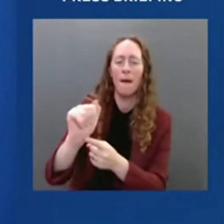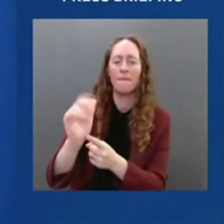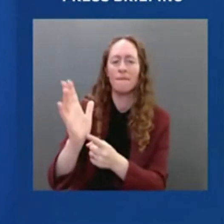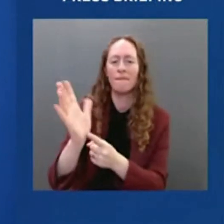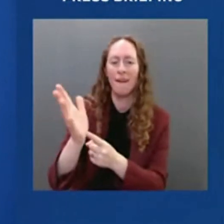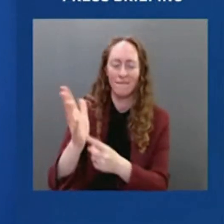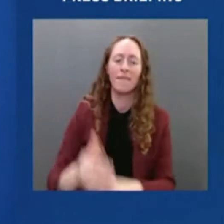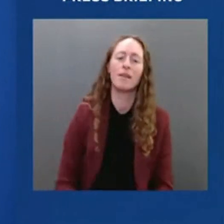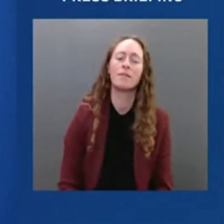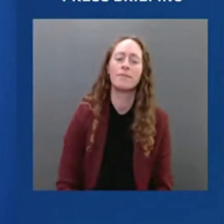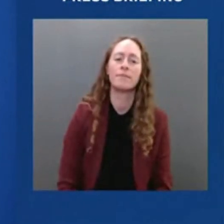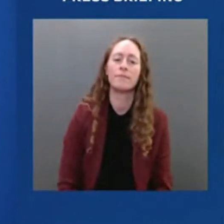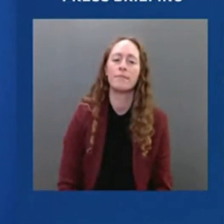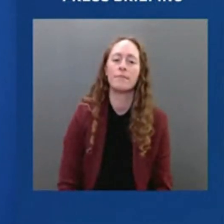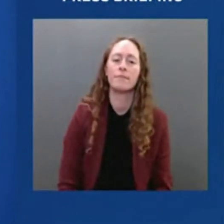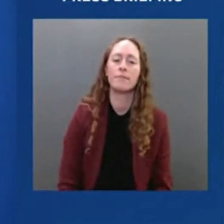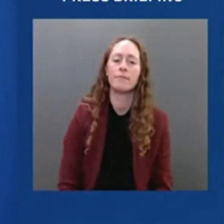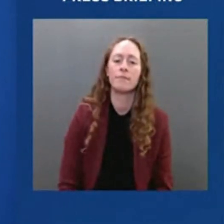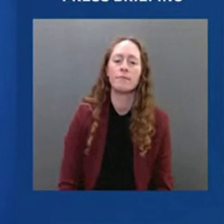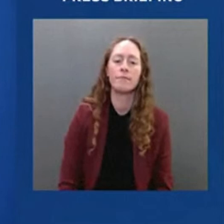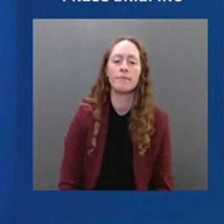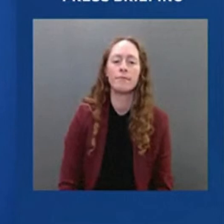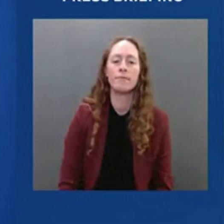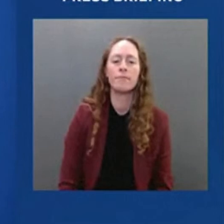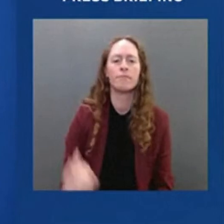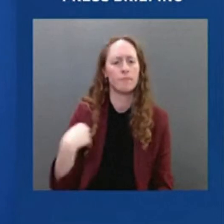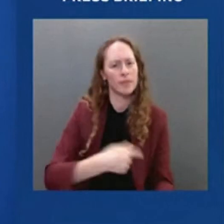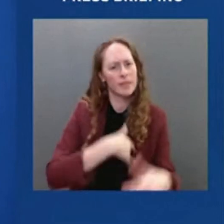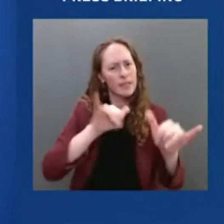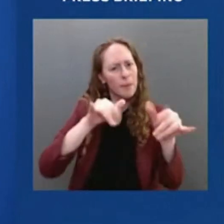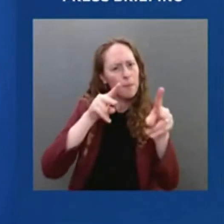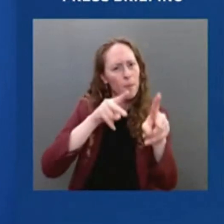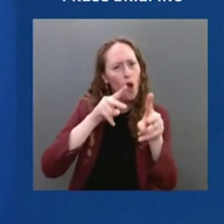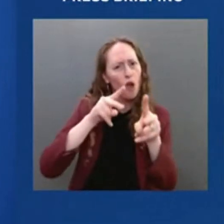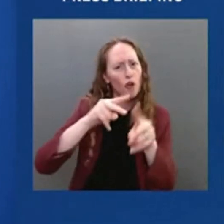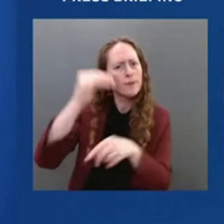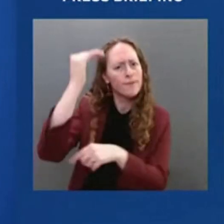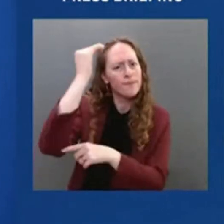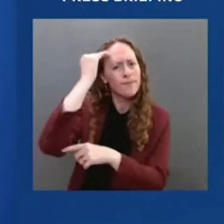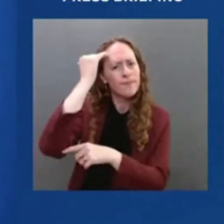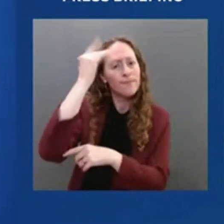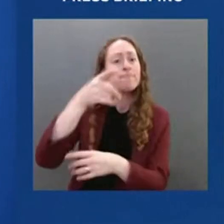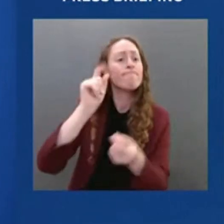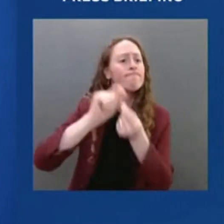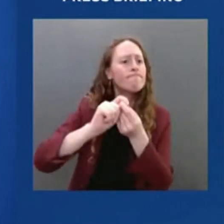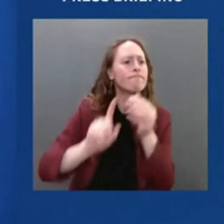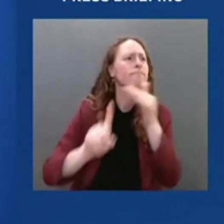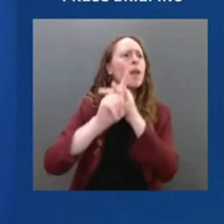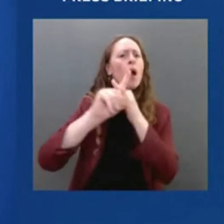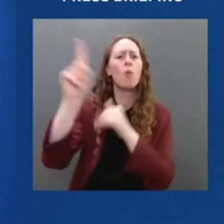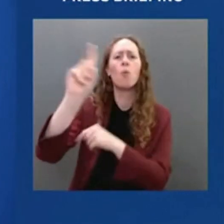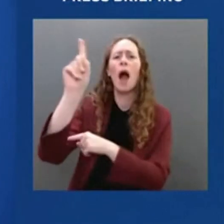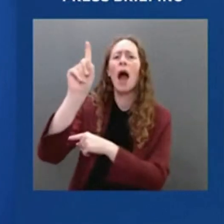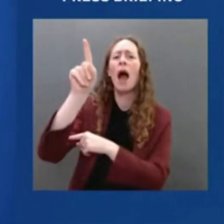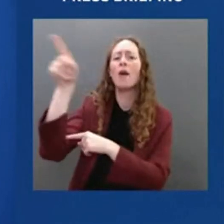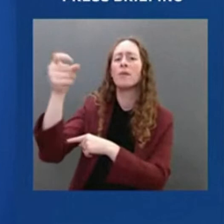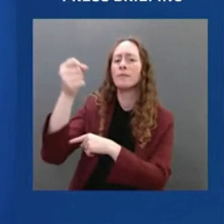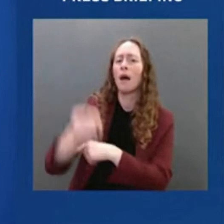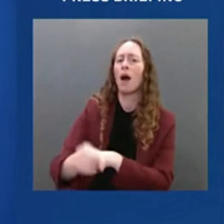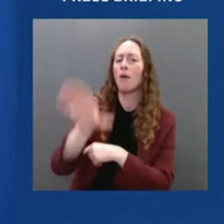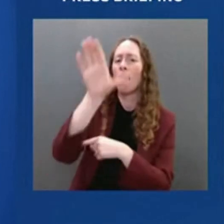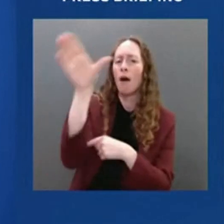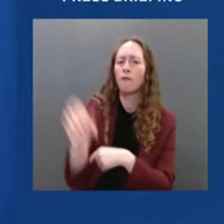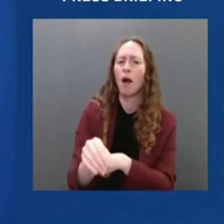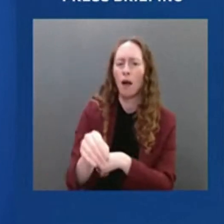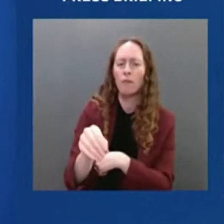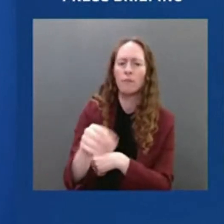and BA.5 since it first emerged in South Africa, and we've been reporting on these sublineages in the United States since their detection